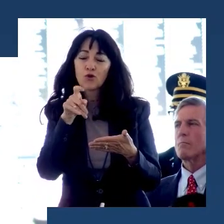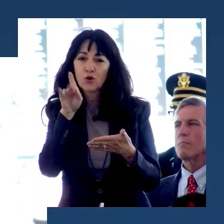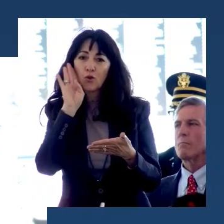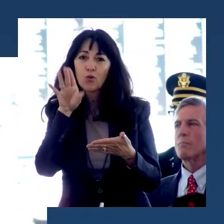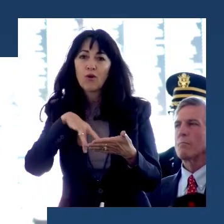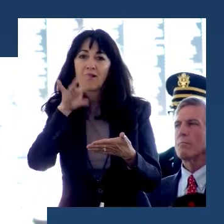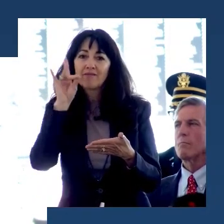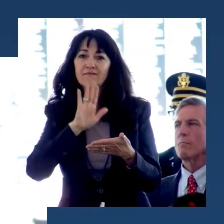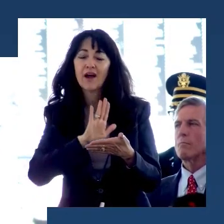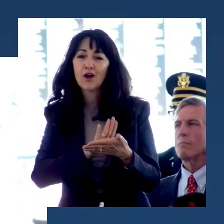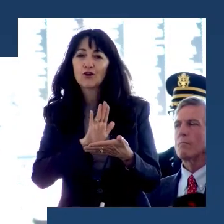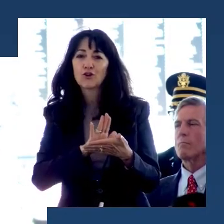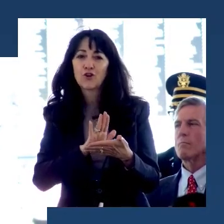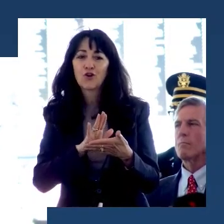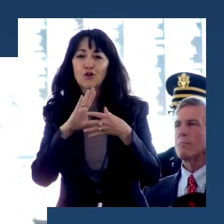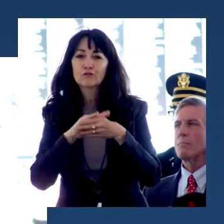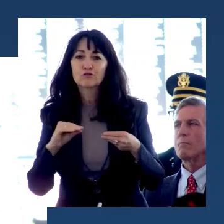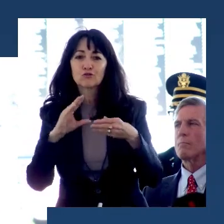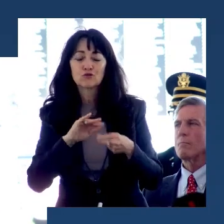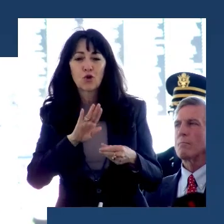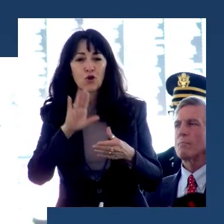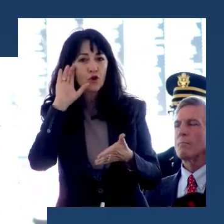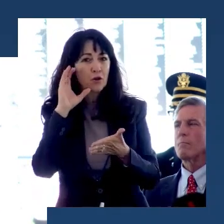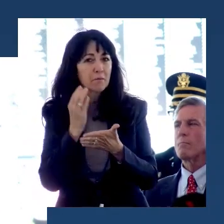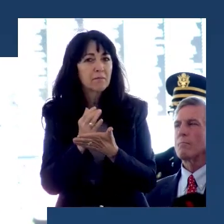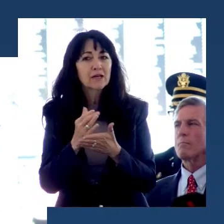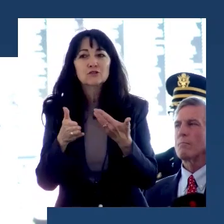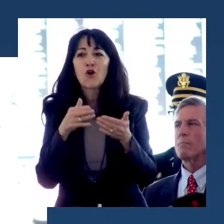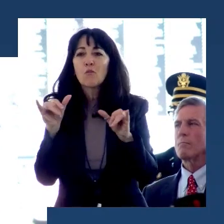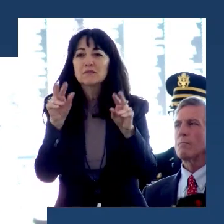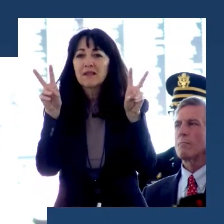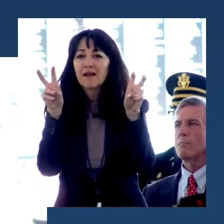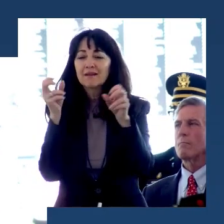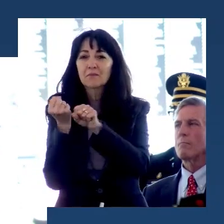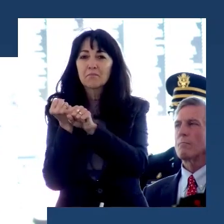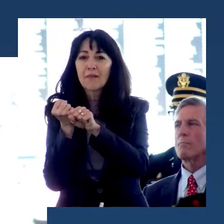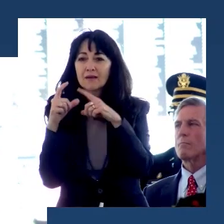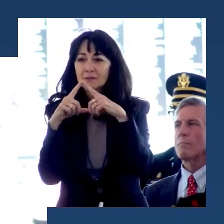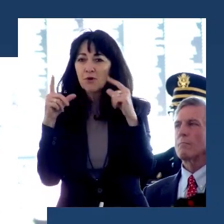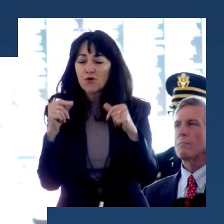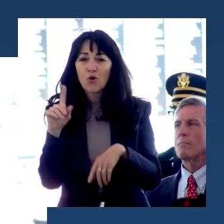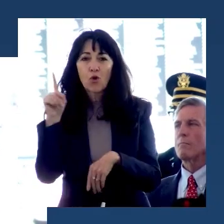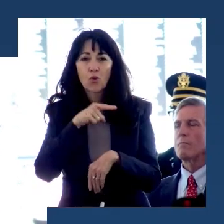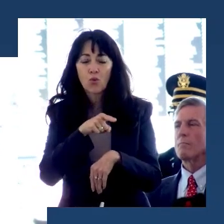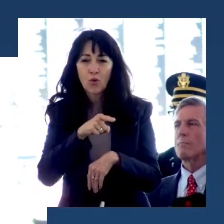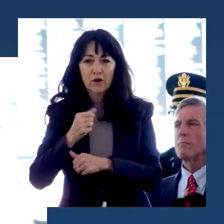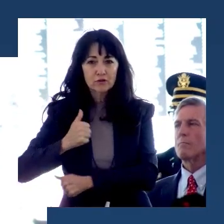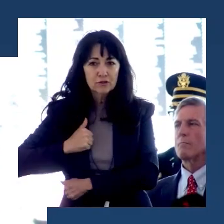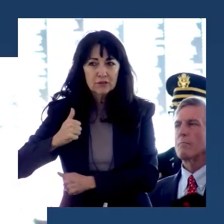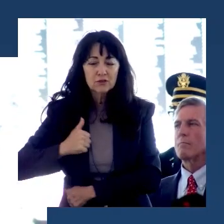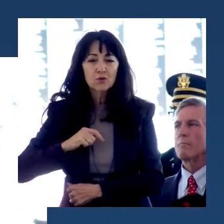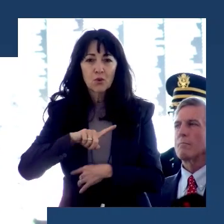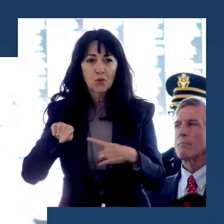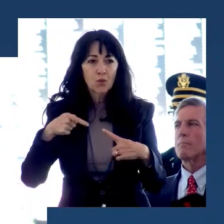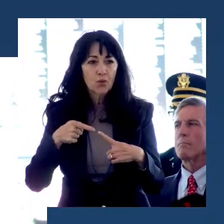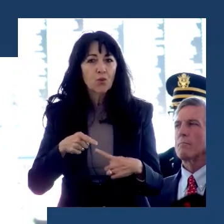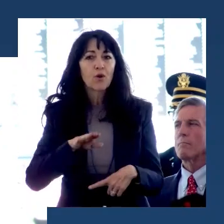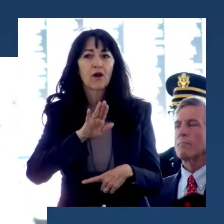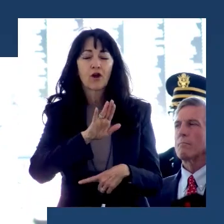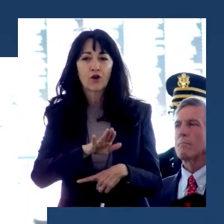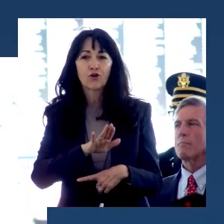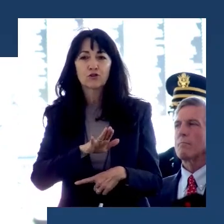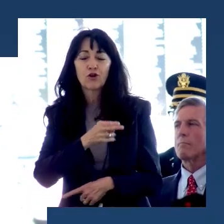like a big baseball card, her photo, her memorable experiences, where she served, when she served, and her awards